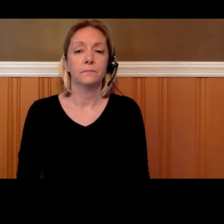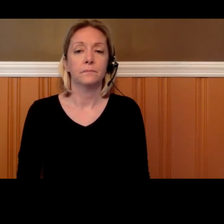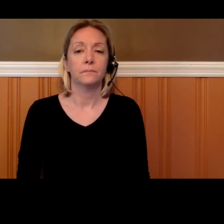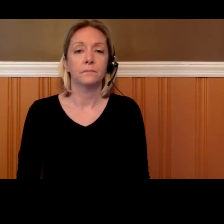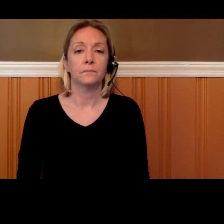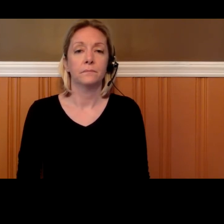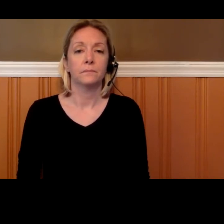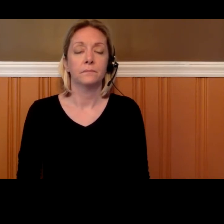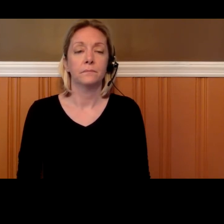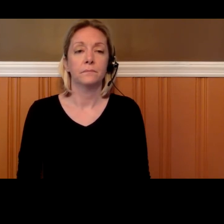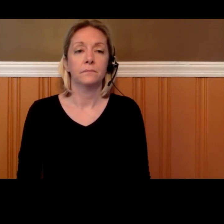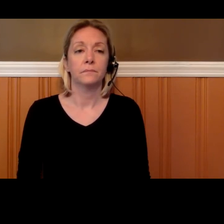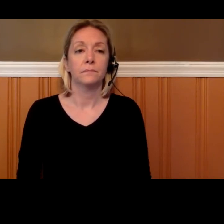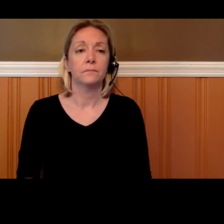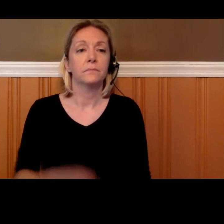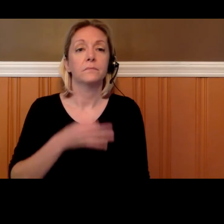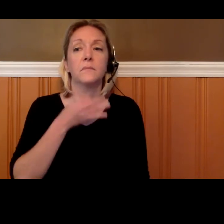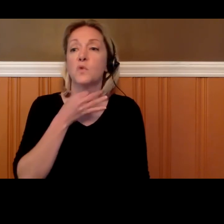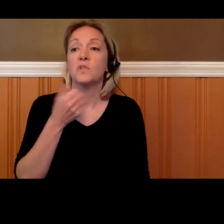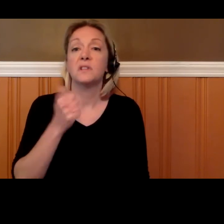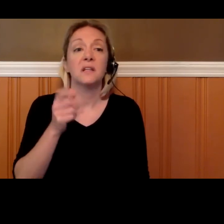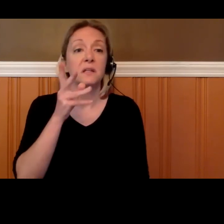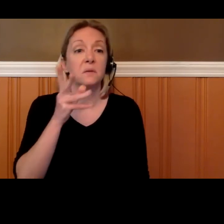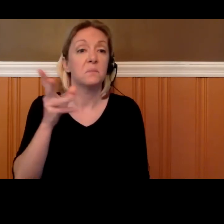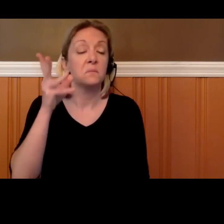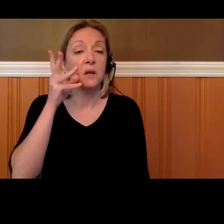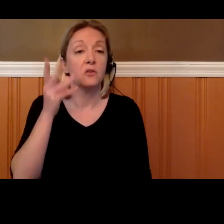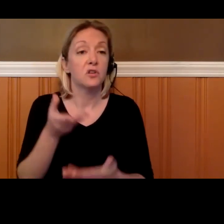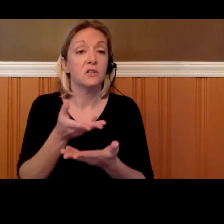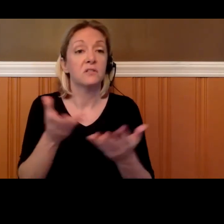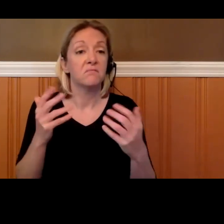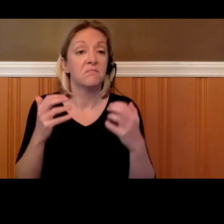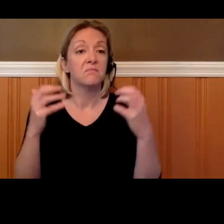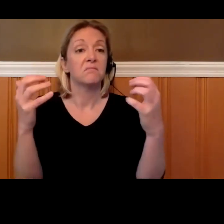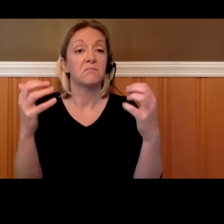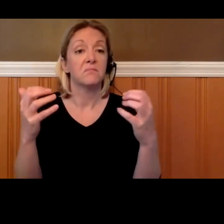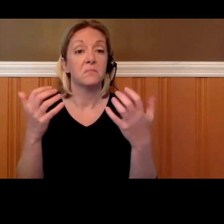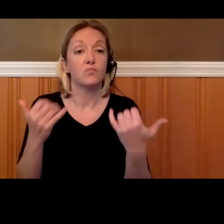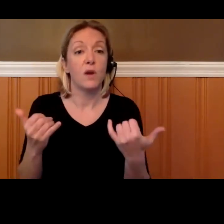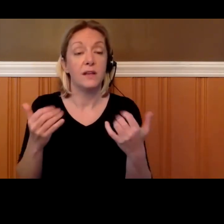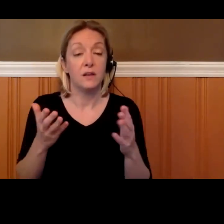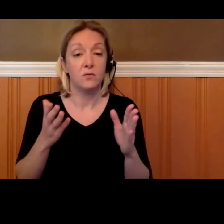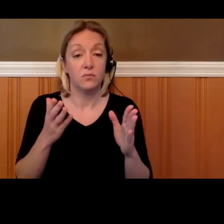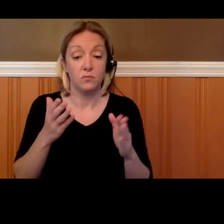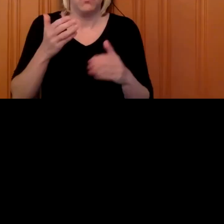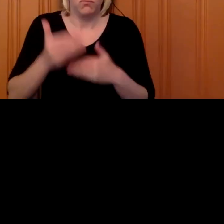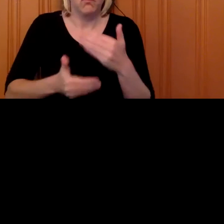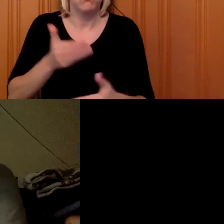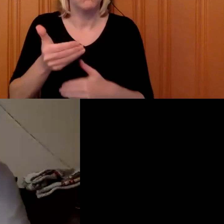I'm curious if we have any parents on here today who might be preparing for this process or going through this